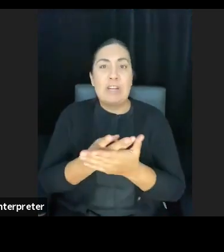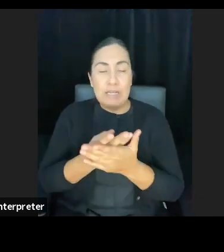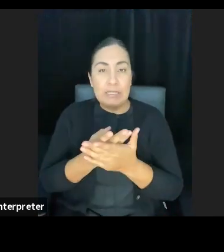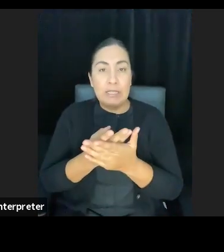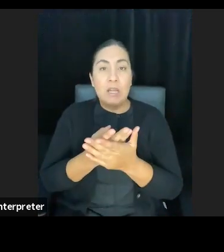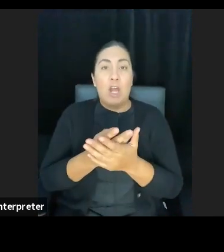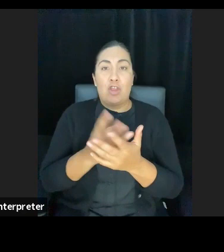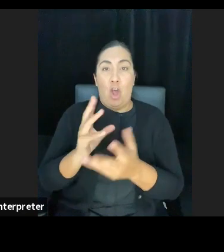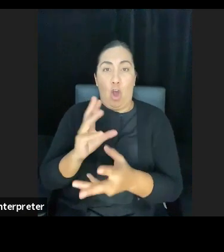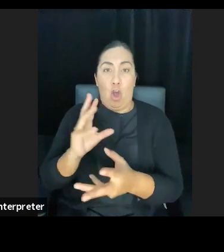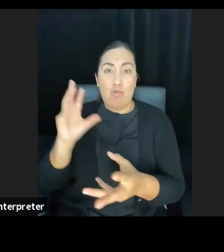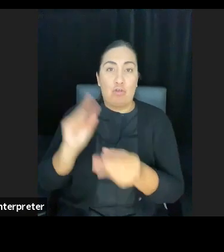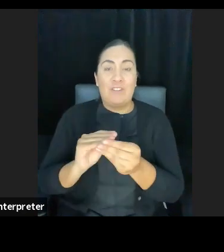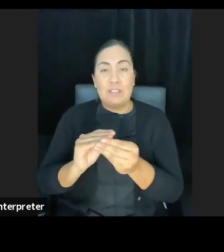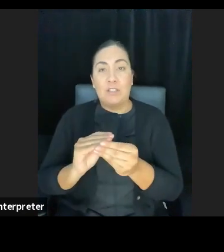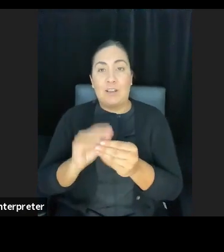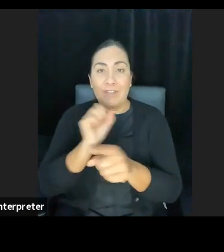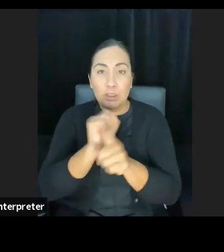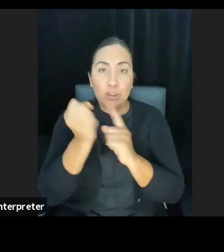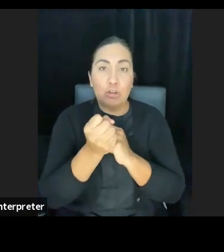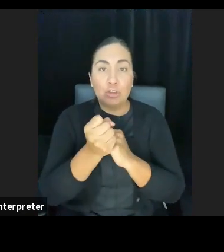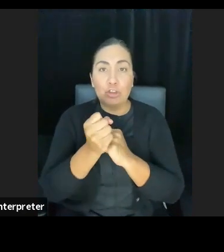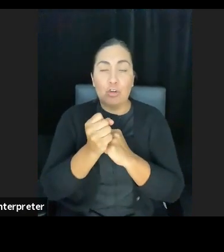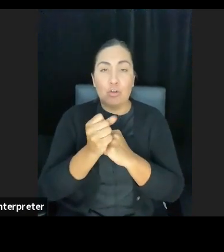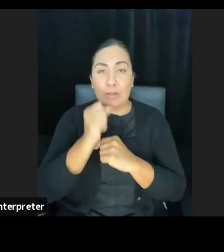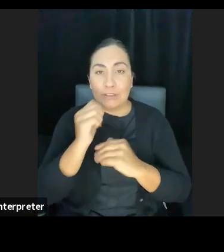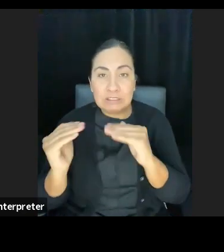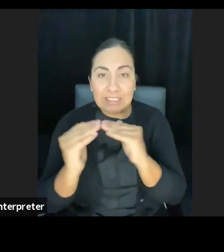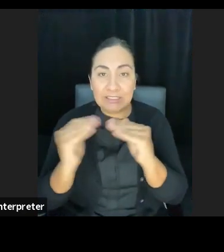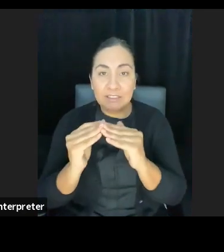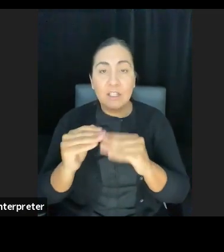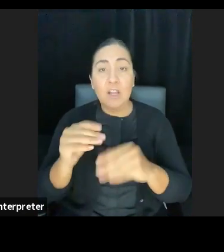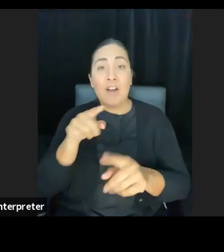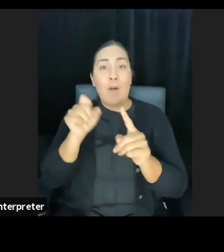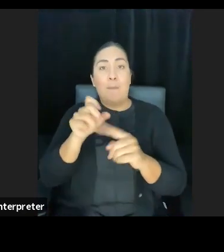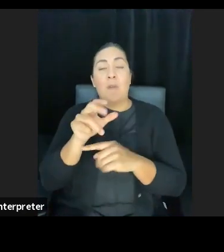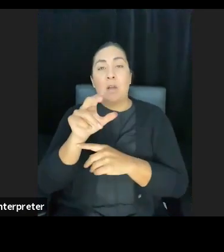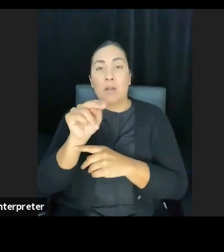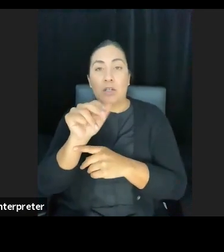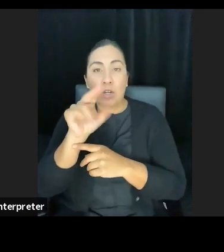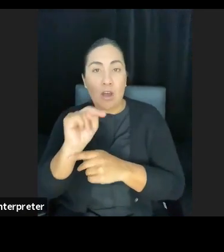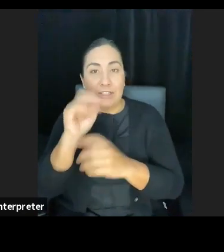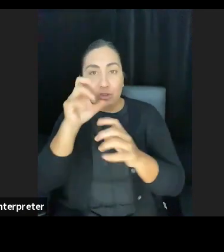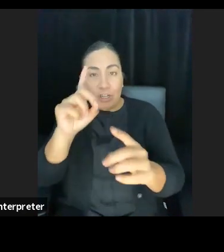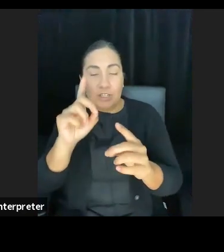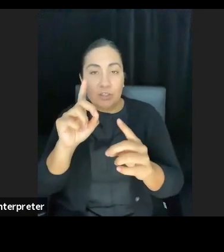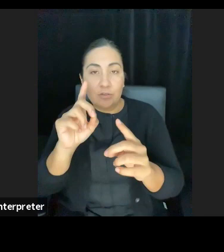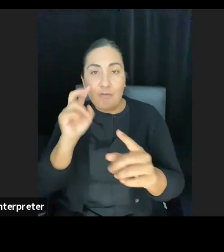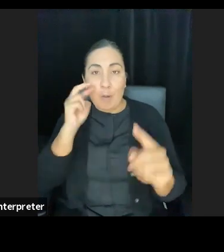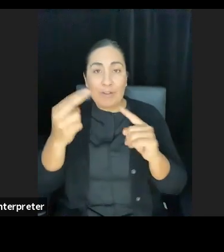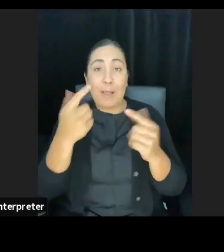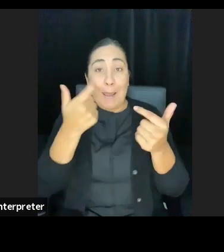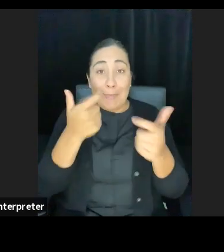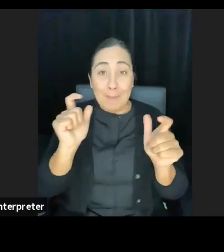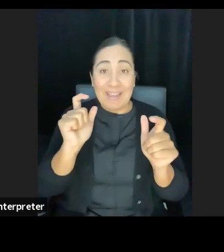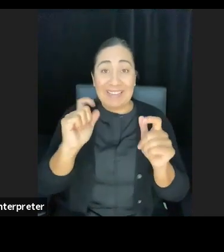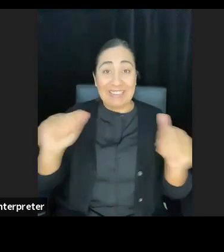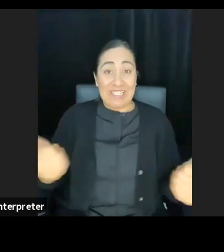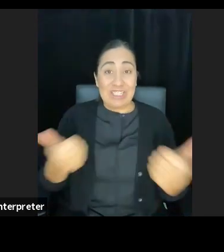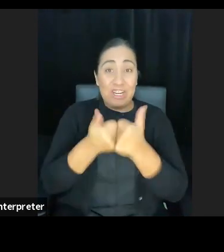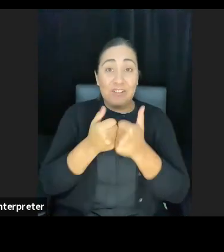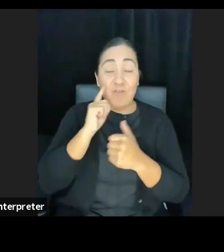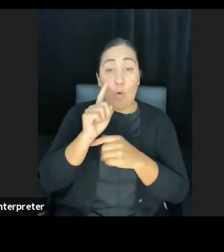a dramaturgical study of our arts ecology from a non-institutional perspective. And the biggest challenge to social justice outcomes I witnessed